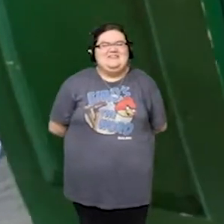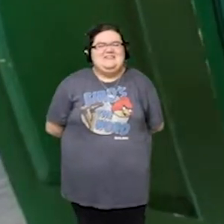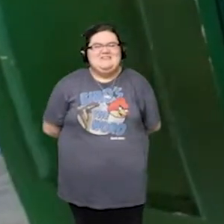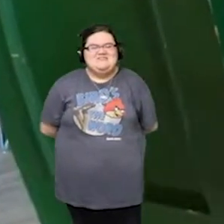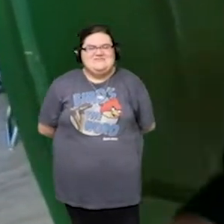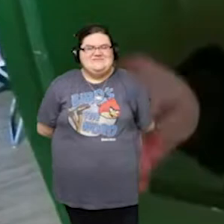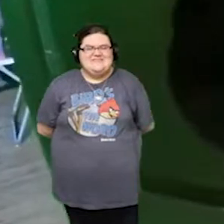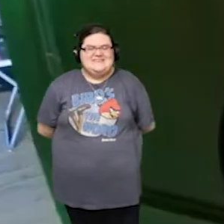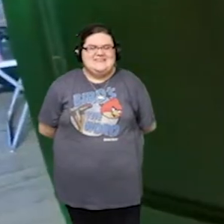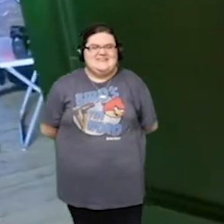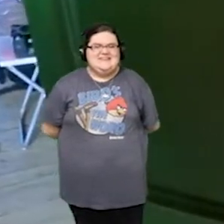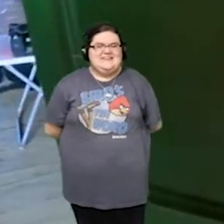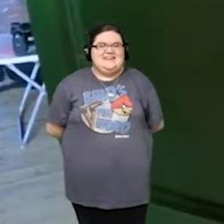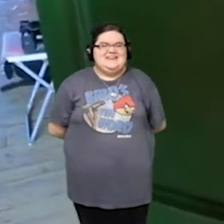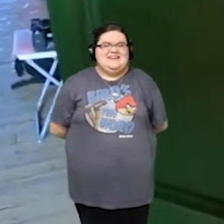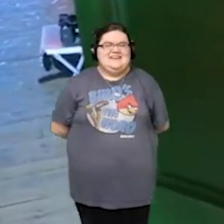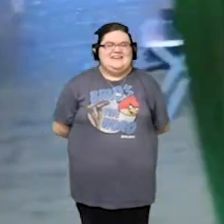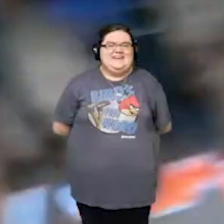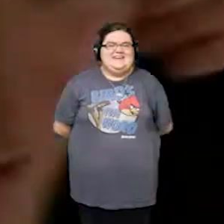Charlie's like, I want to go home. Functional.